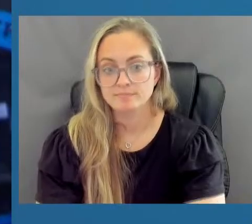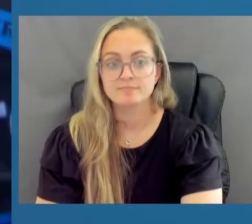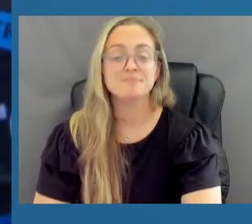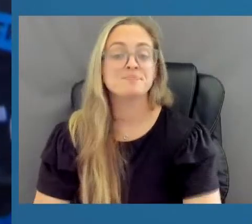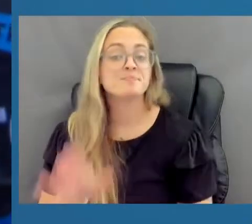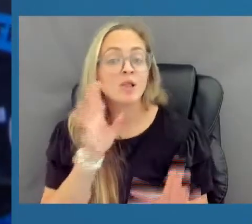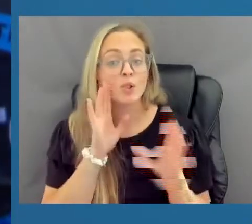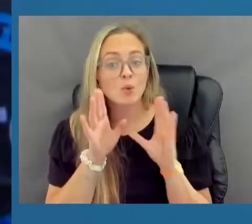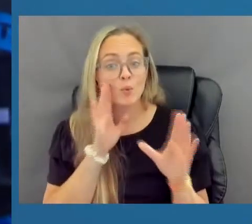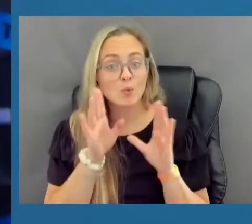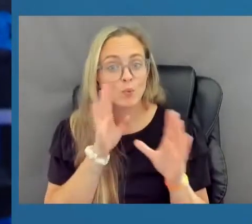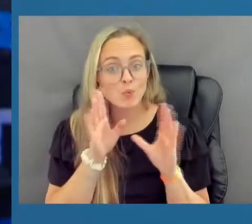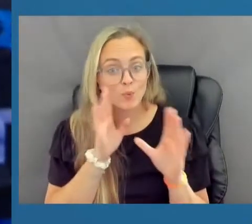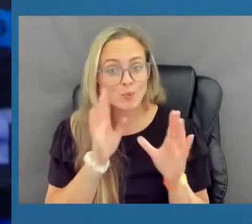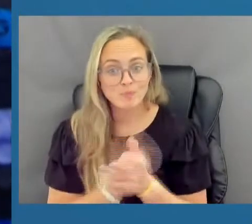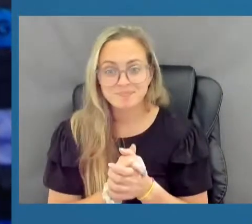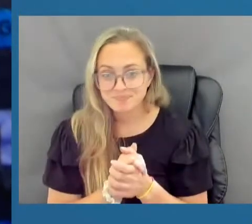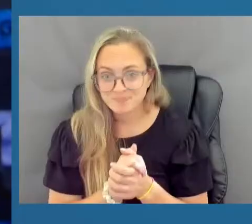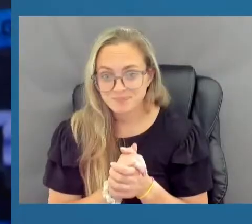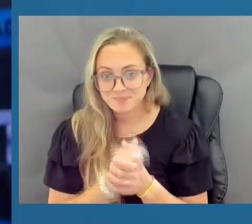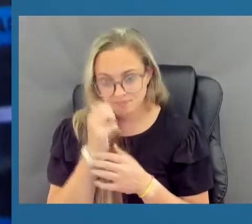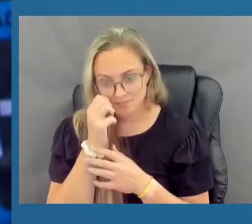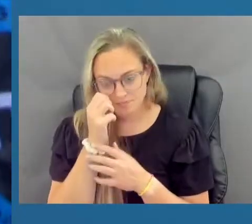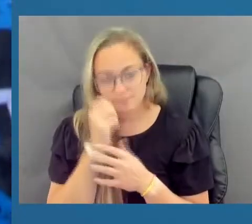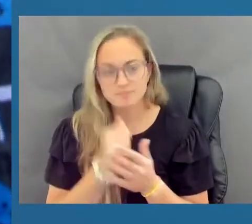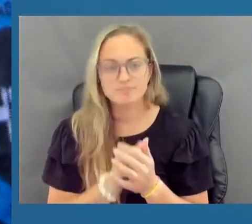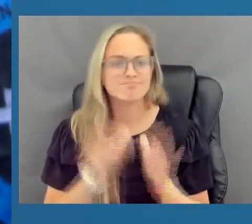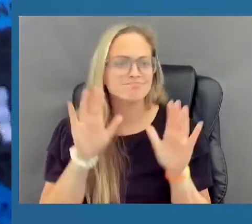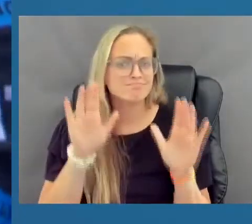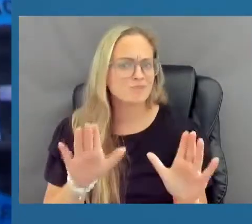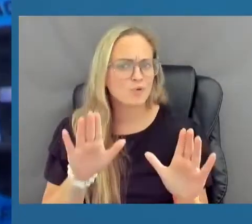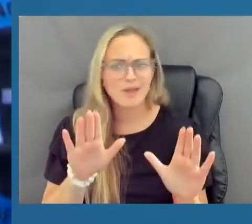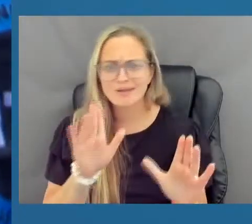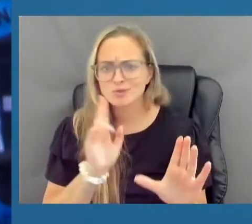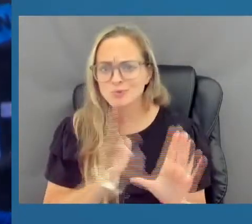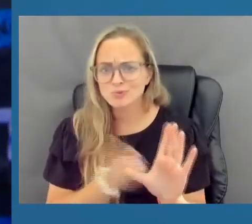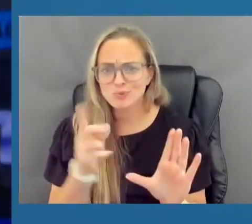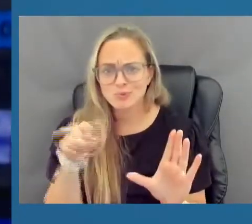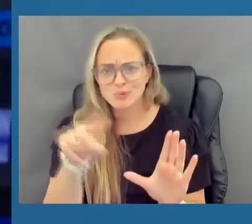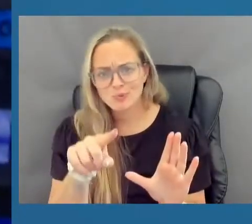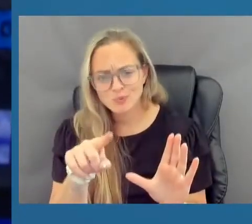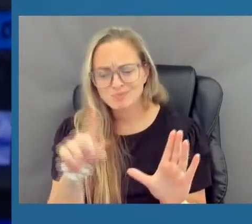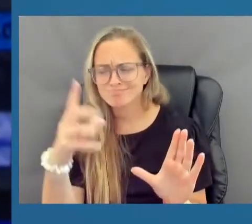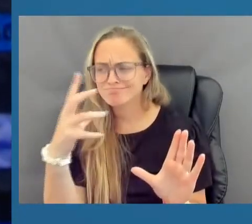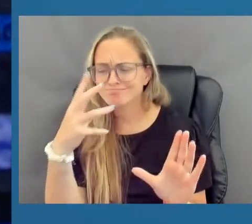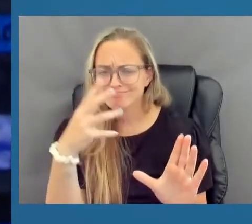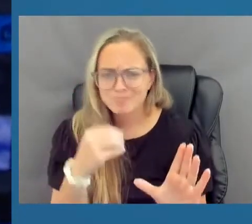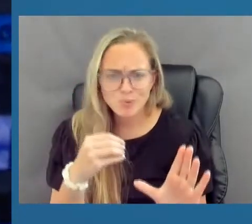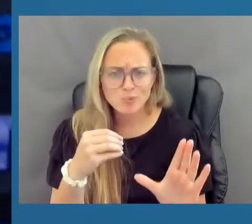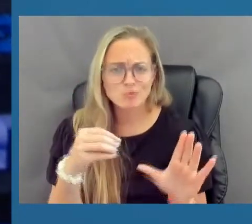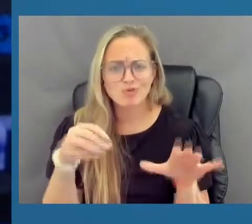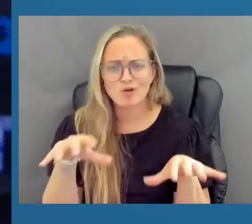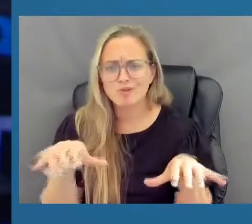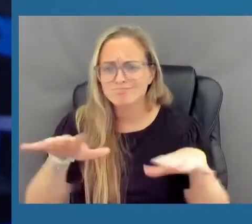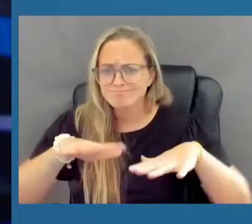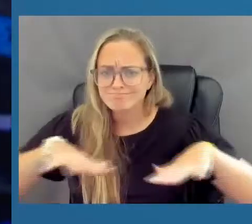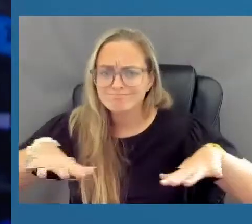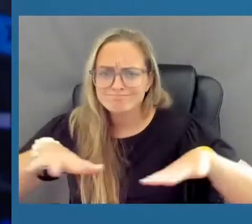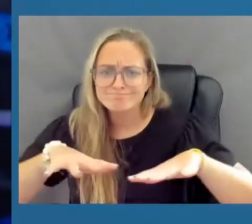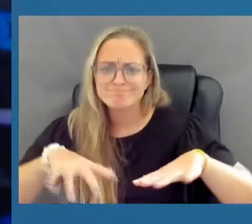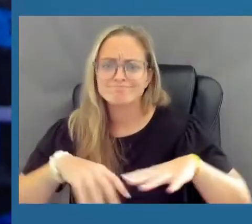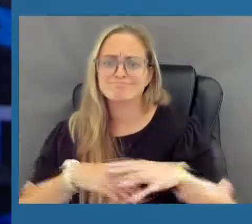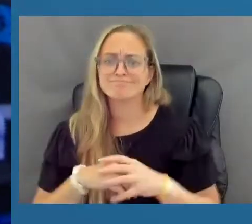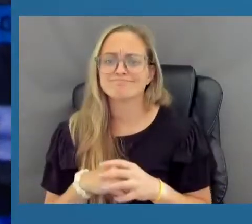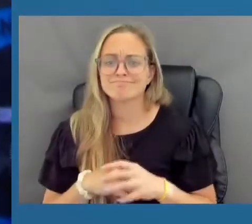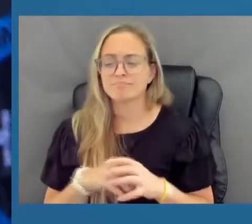Hello, Schenectady. Great to be here in this beautiful venue space,